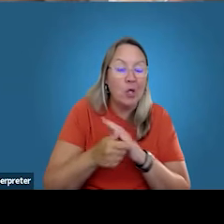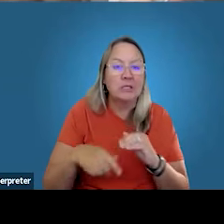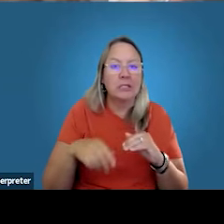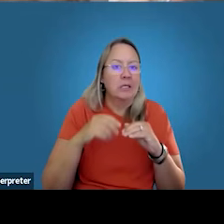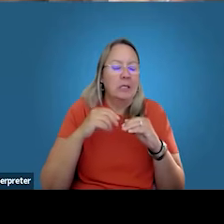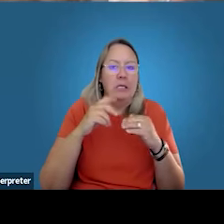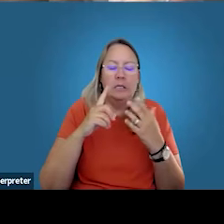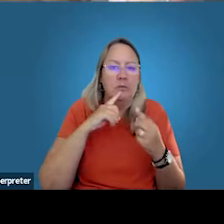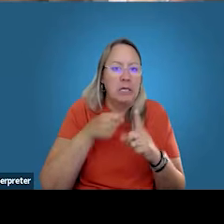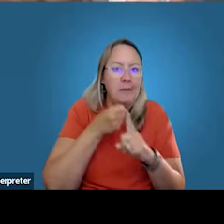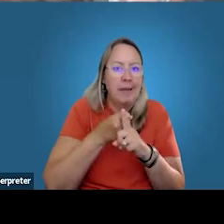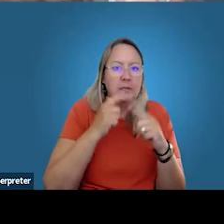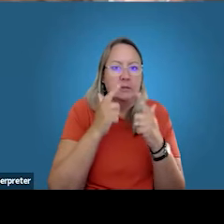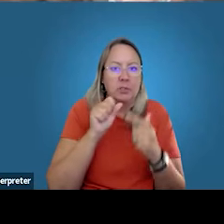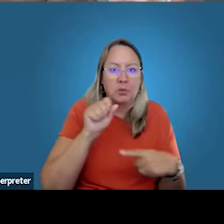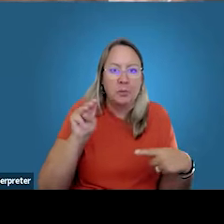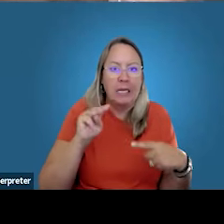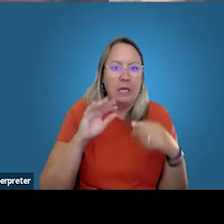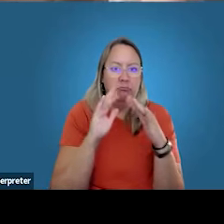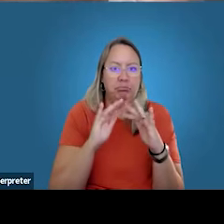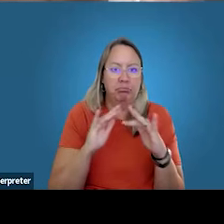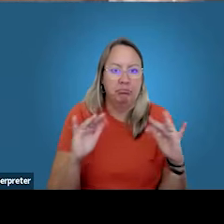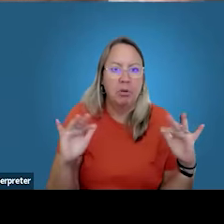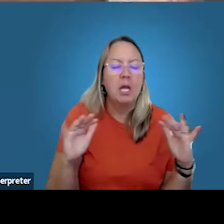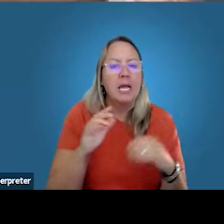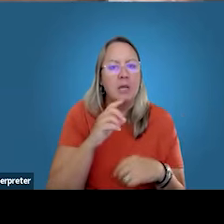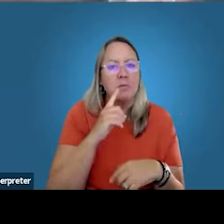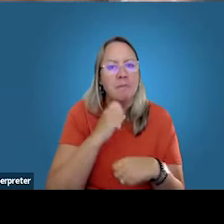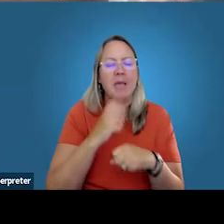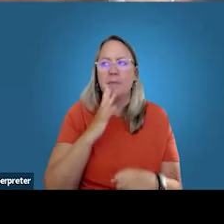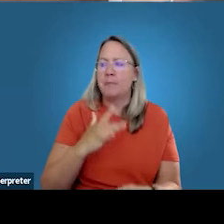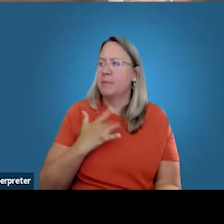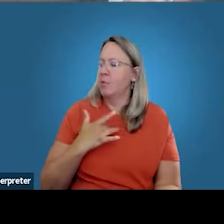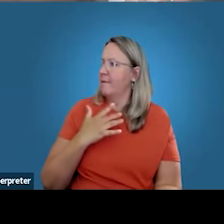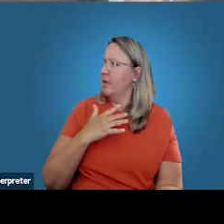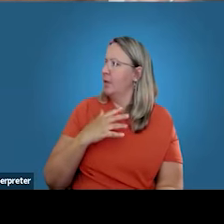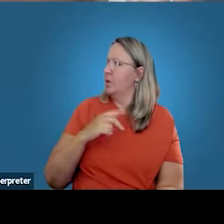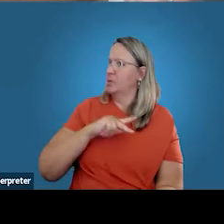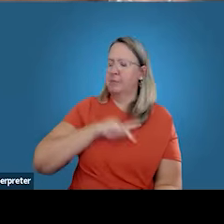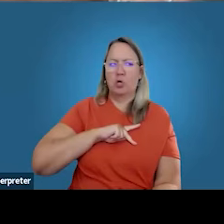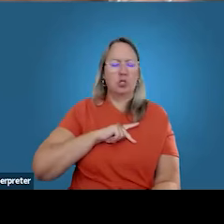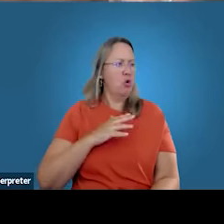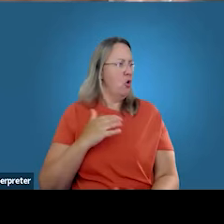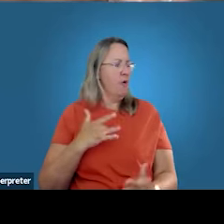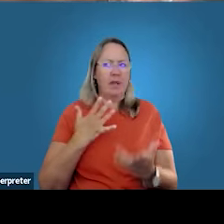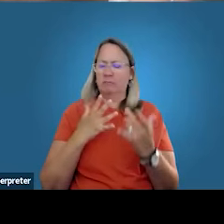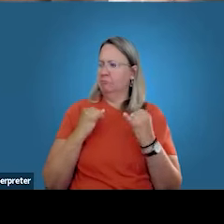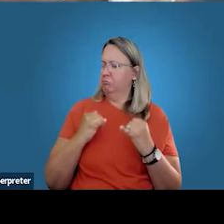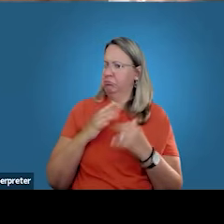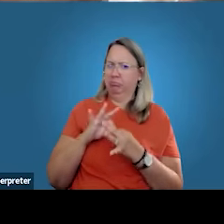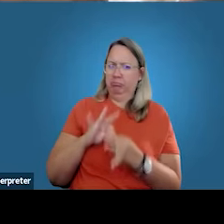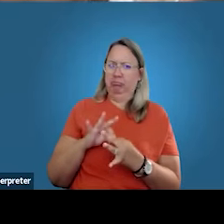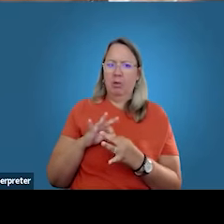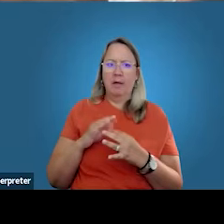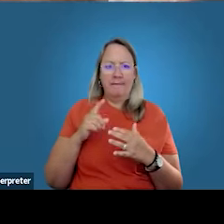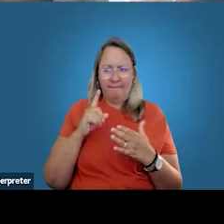and the responsibility of social media platforms. It made people feel like it was personal. It made people feel like they had to